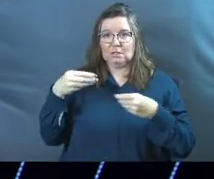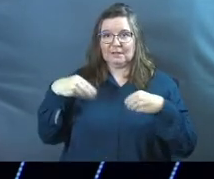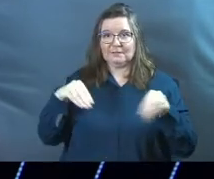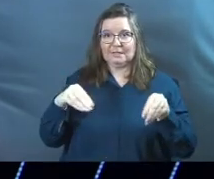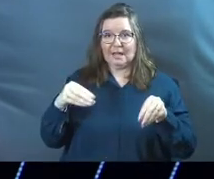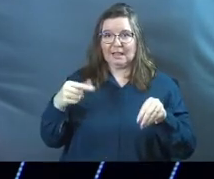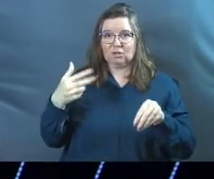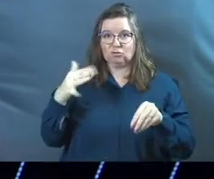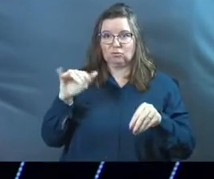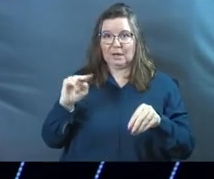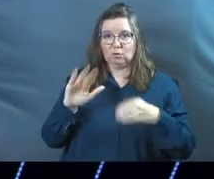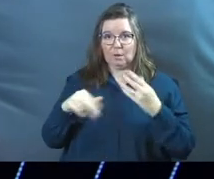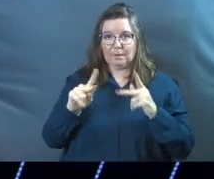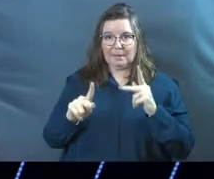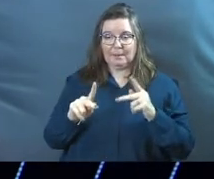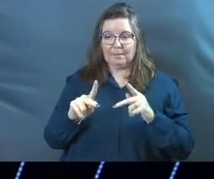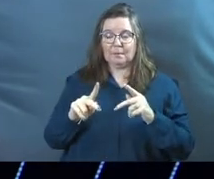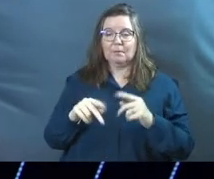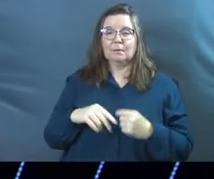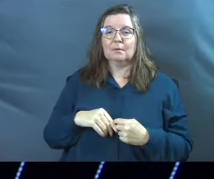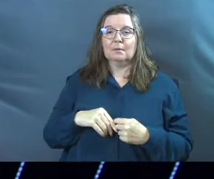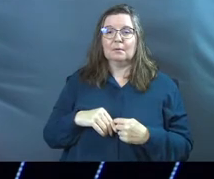people. And